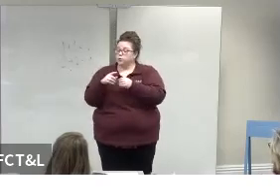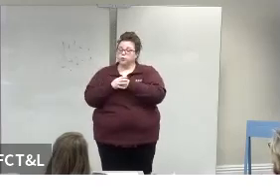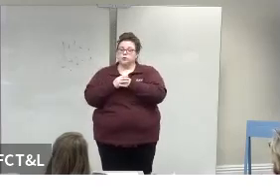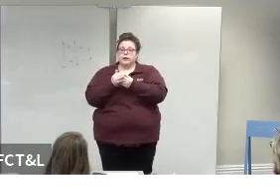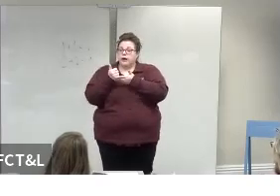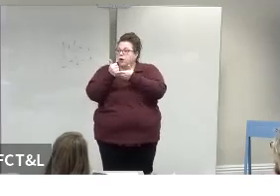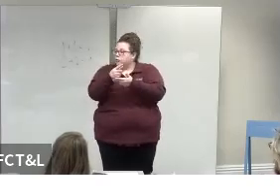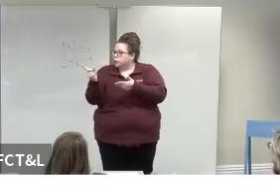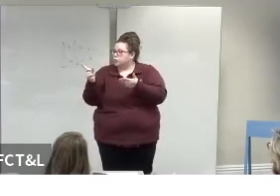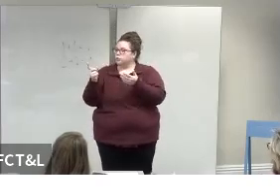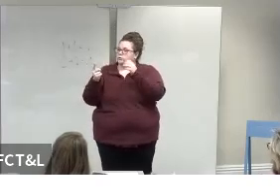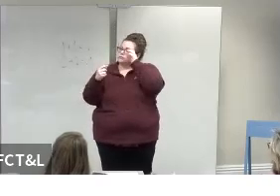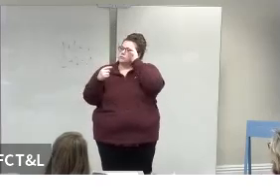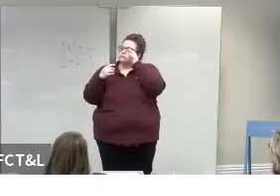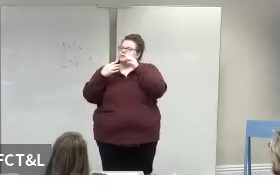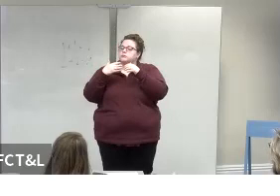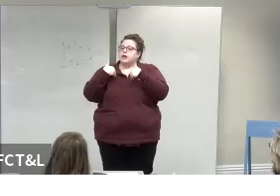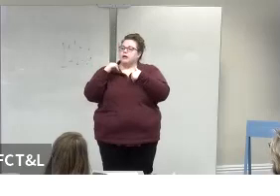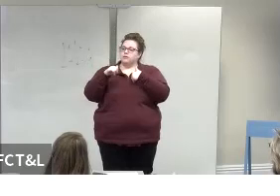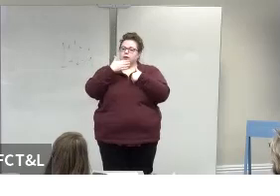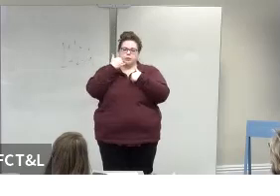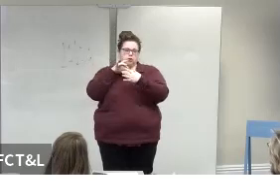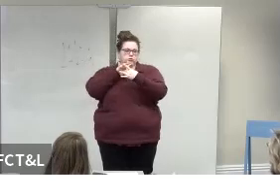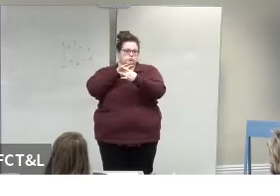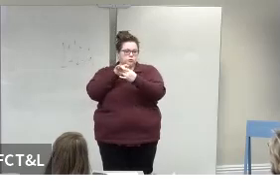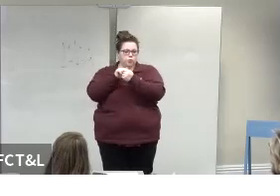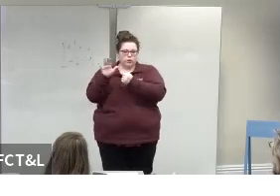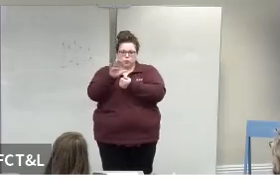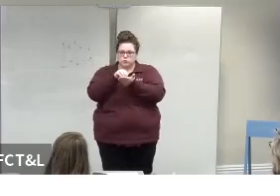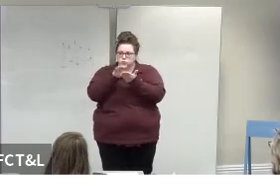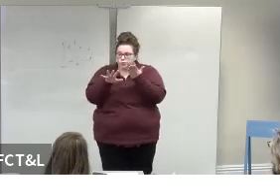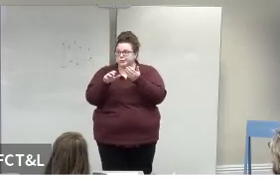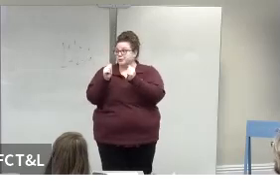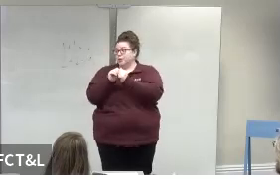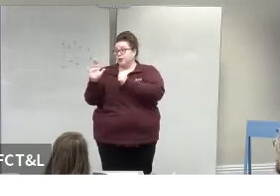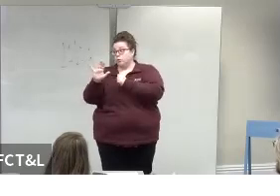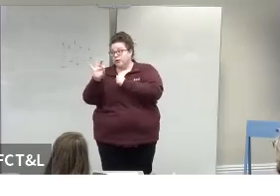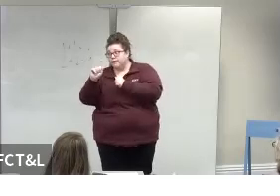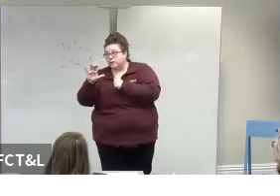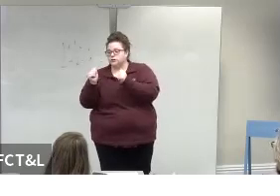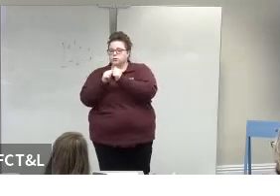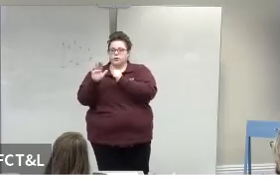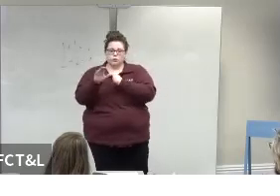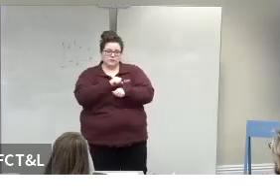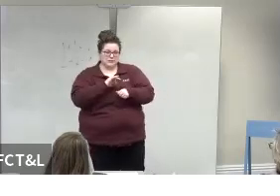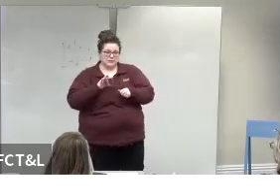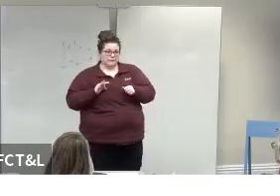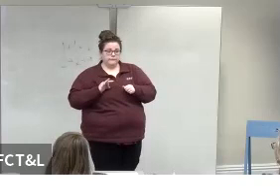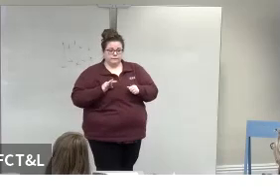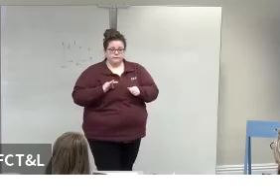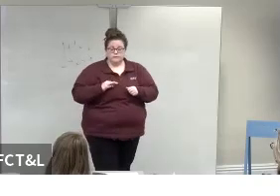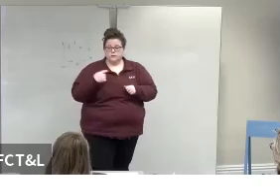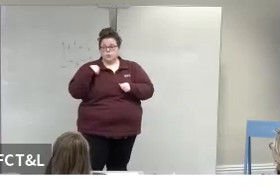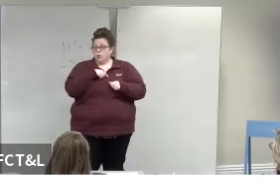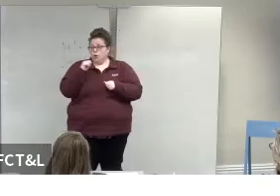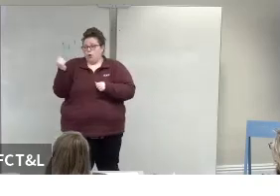you guys, to educate you on who we are, to have a better working relationship with students, faculty, and